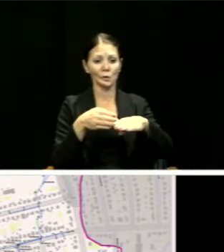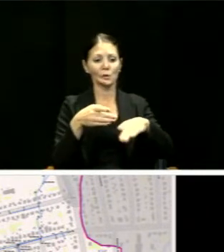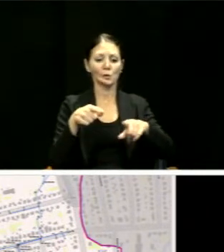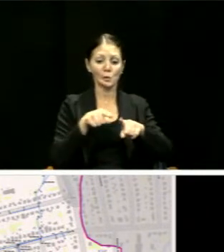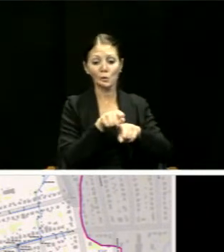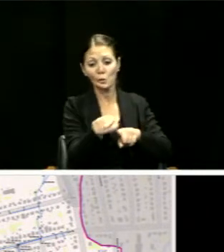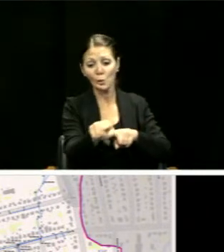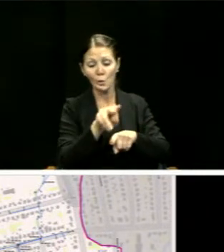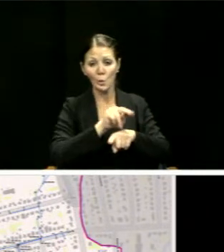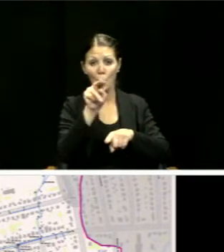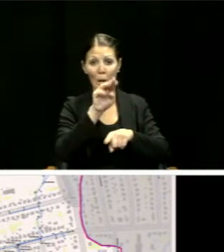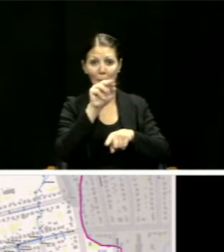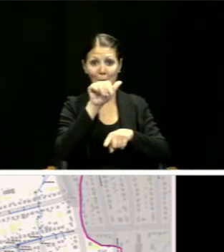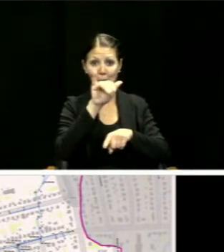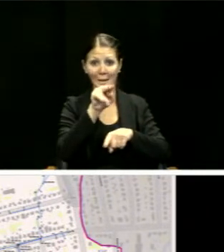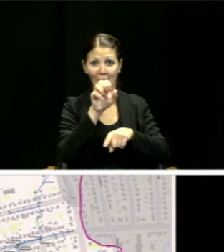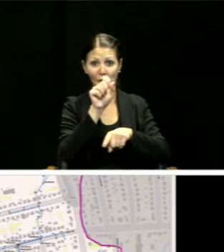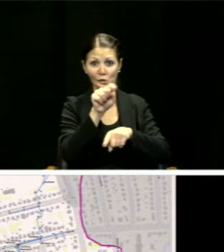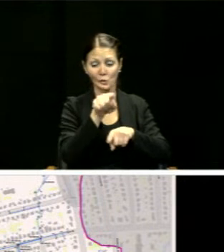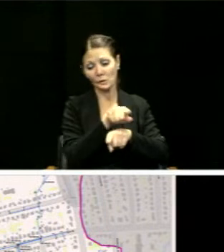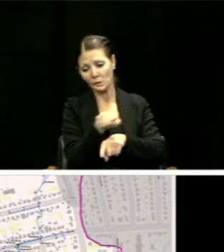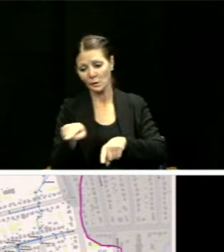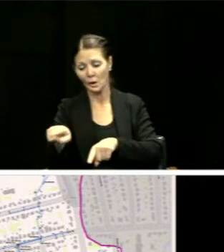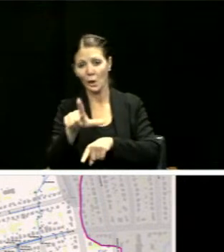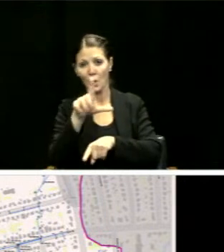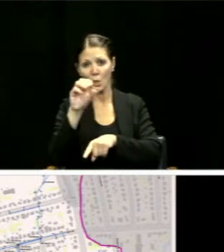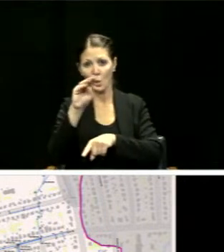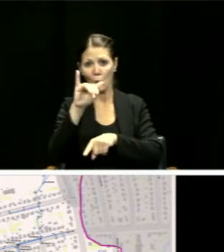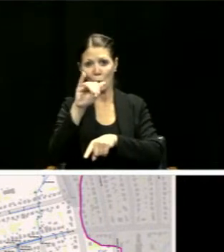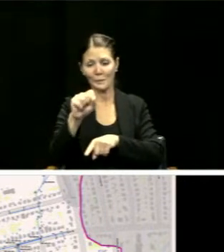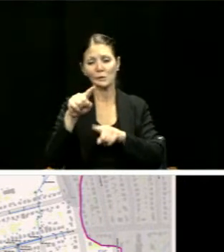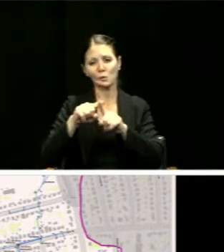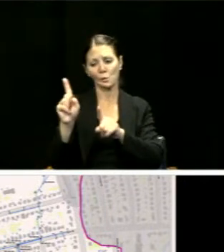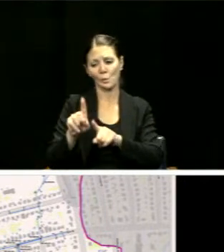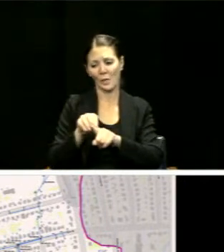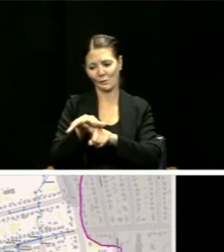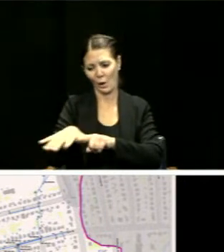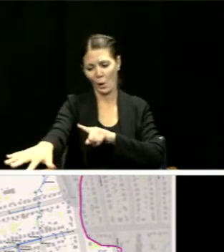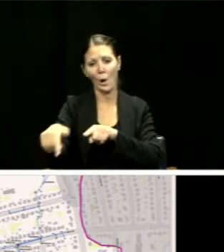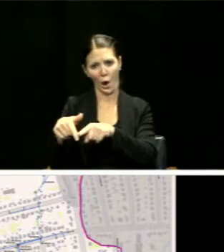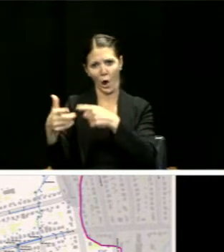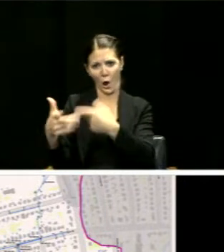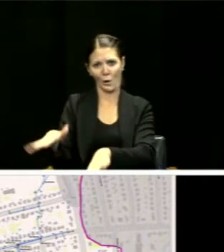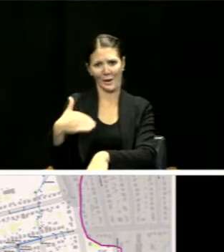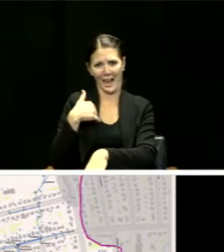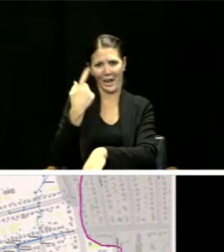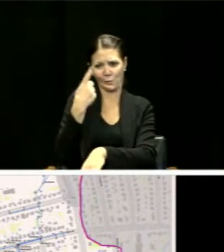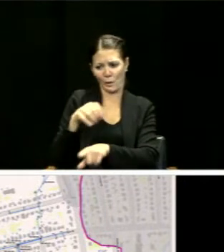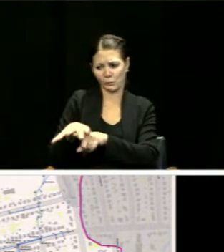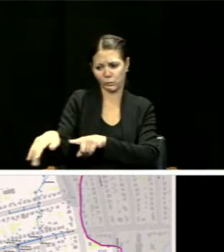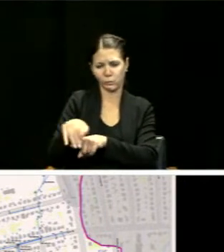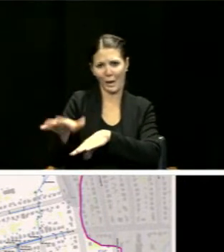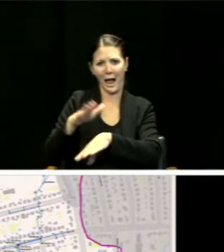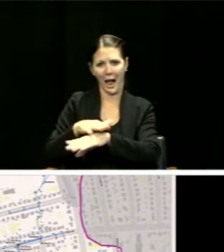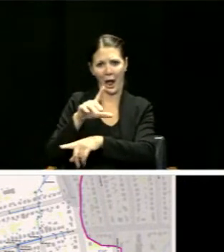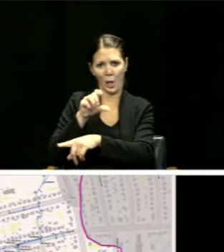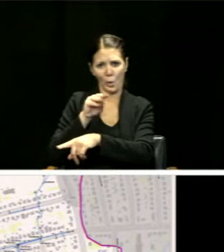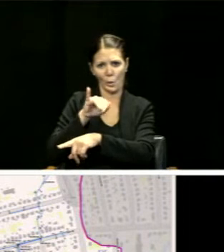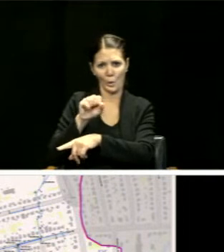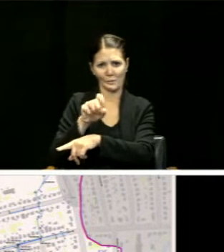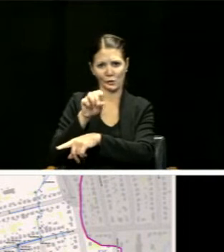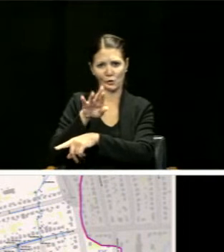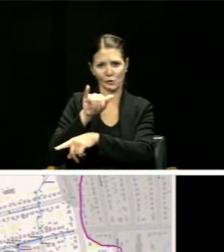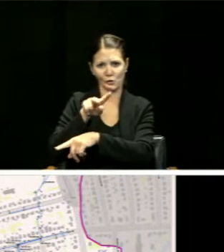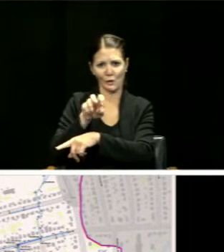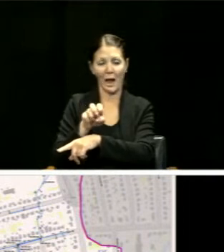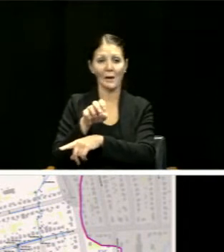Main Street and then down Loomis to the outfall. And there's an existing outfall that's on Loomis Drive. And so